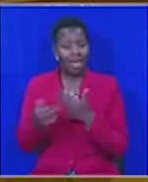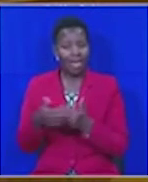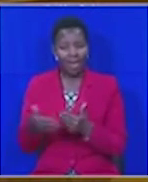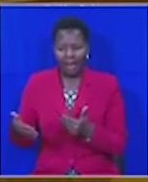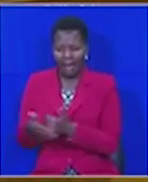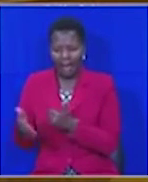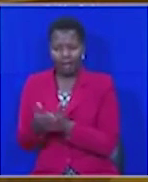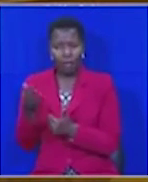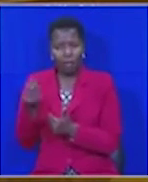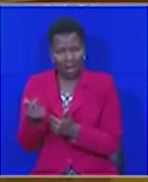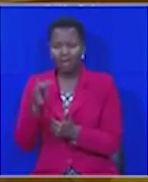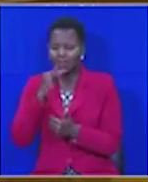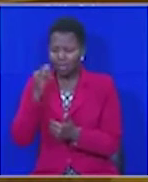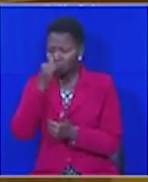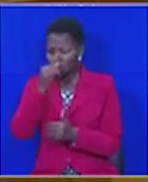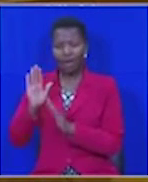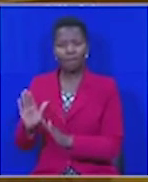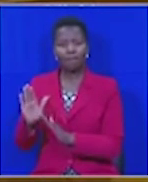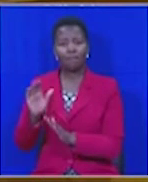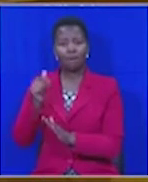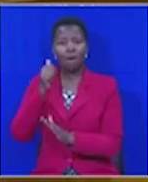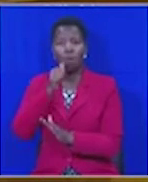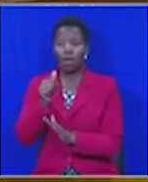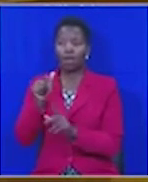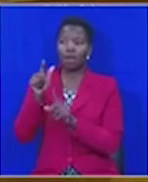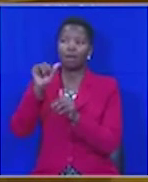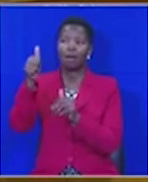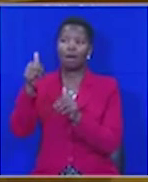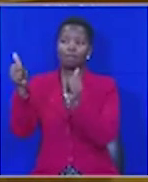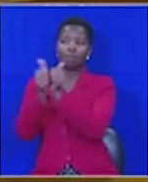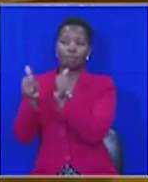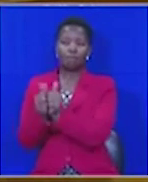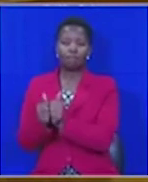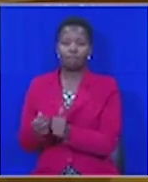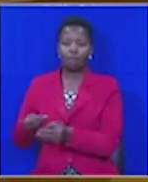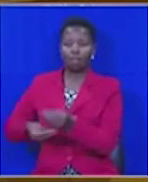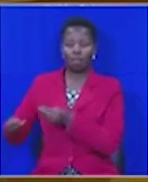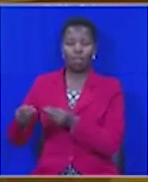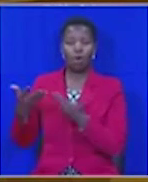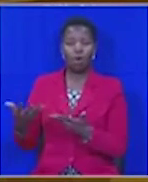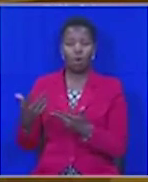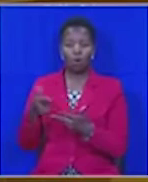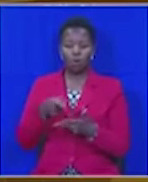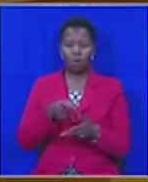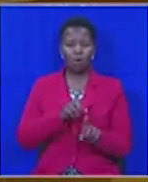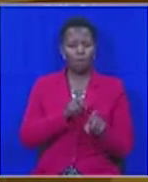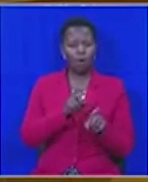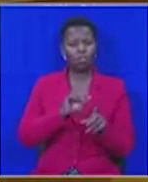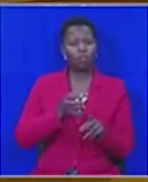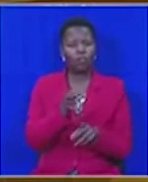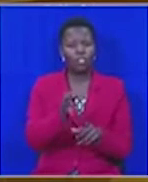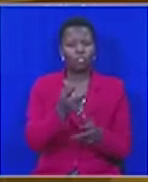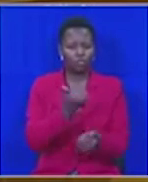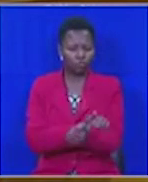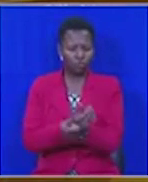encourages and amounts to collaboration with underlying crimes, whether bribery, poaching of endangered species, drug trafficking,